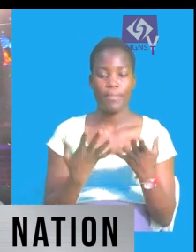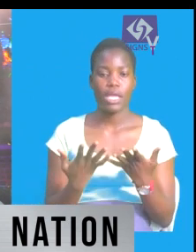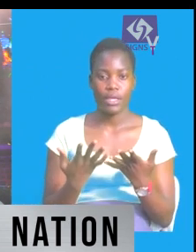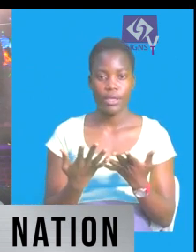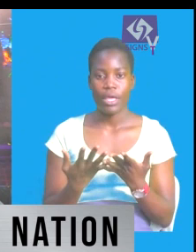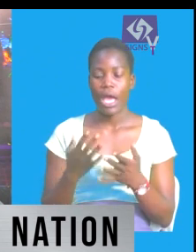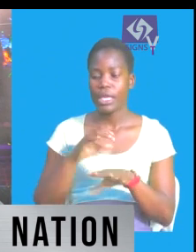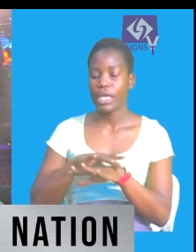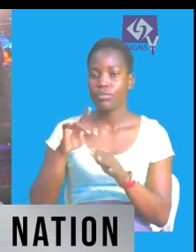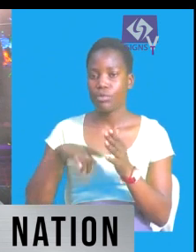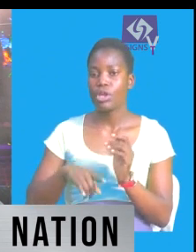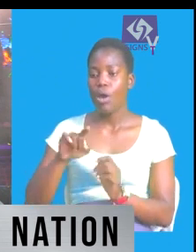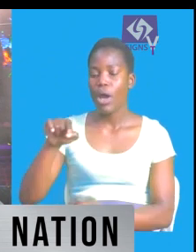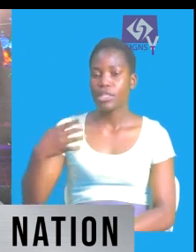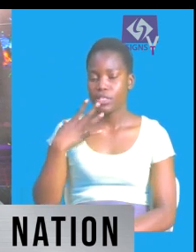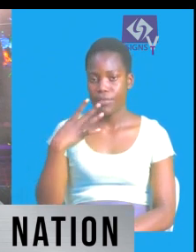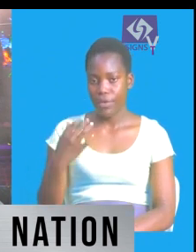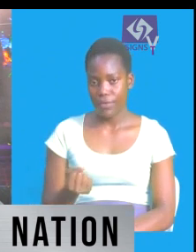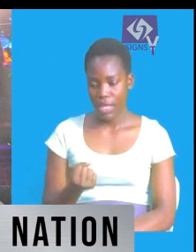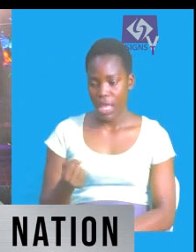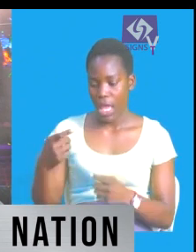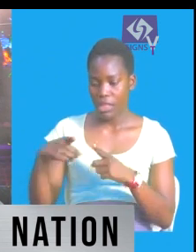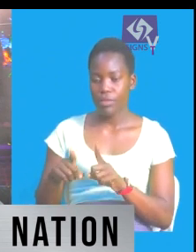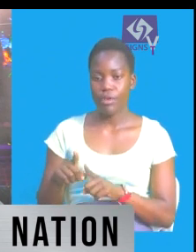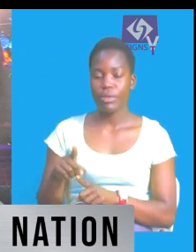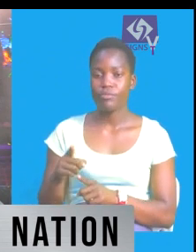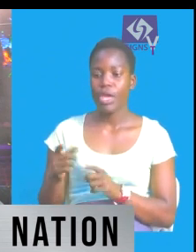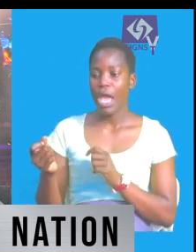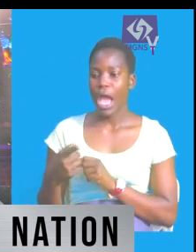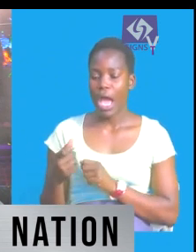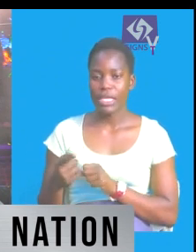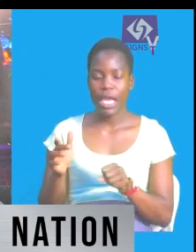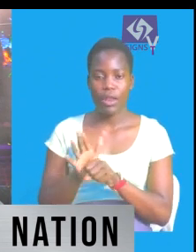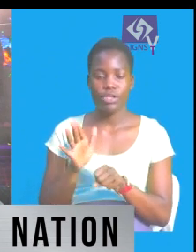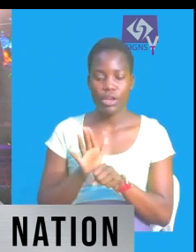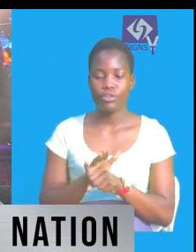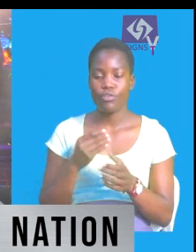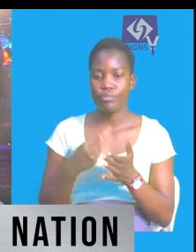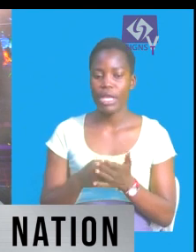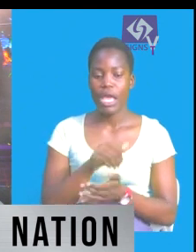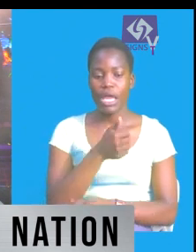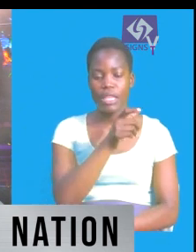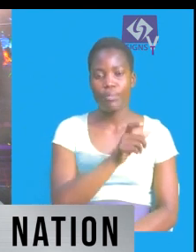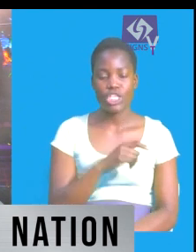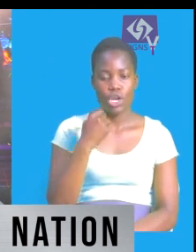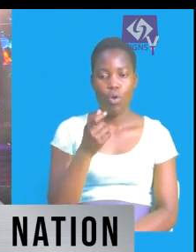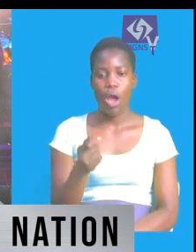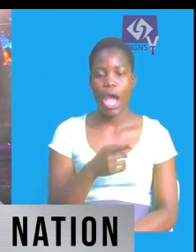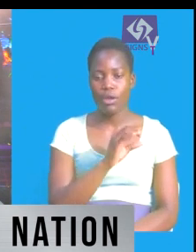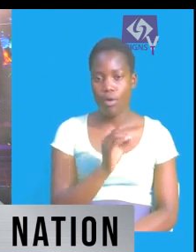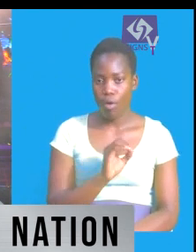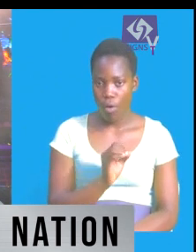anapata 1,500 aje, na yeye amekuwa ki-earn a lot of people. Huyu mwenye hajakuwa ki-earn ni siku gani atafikia